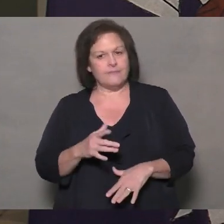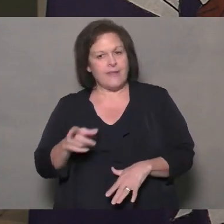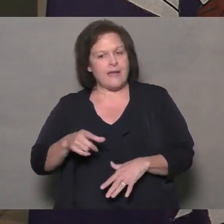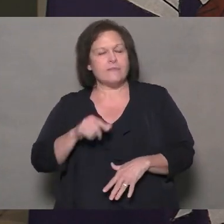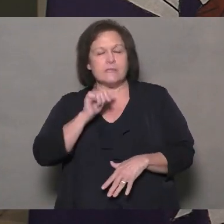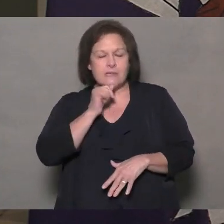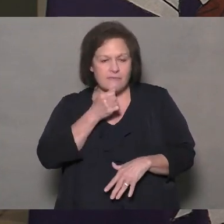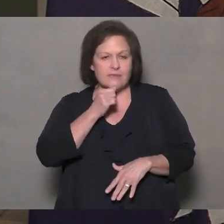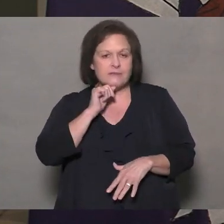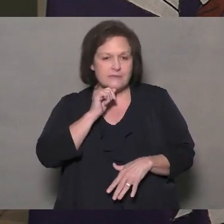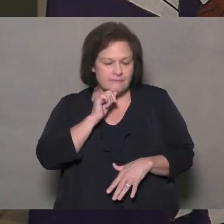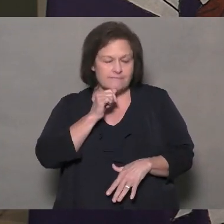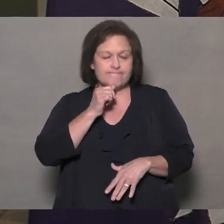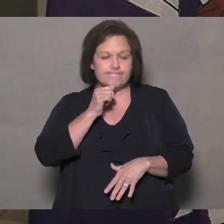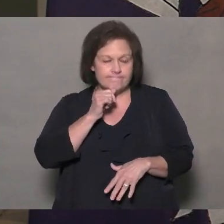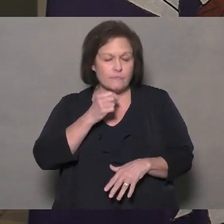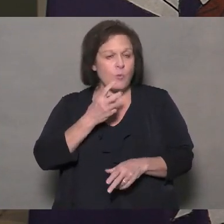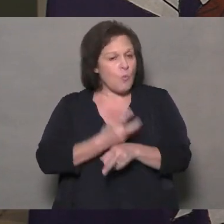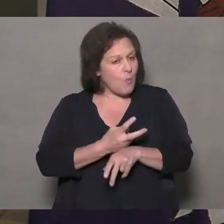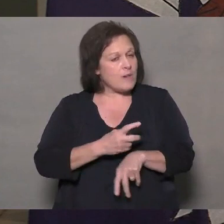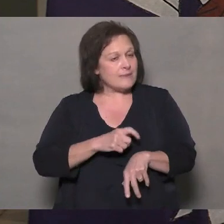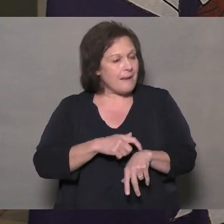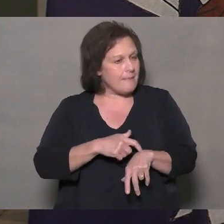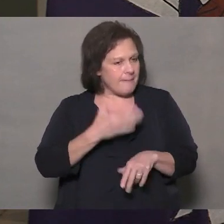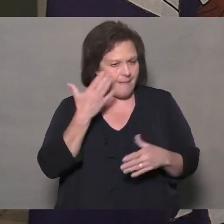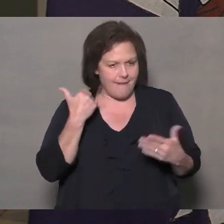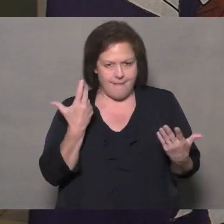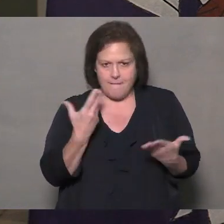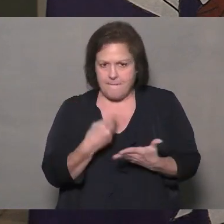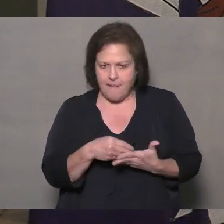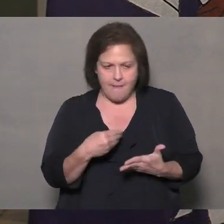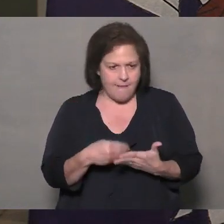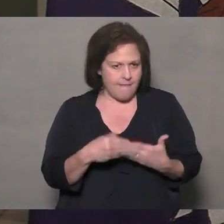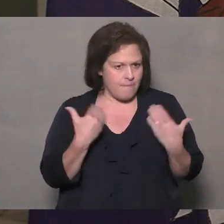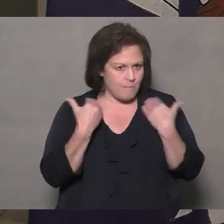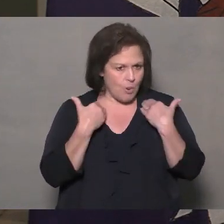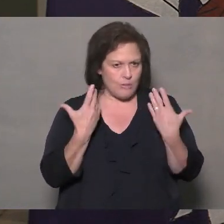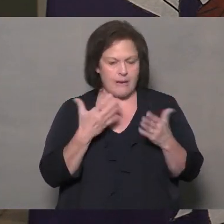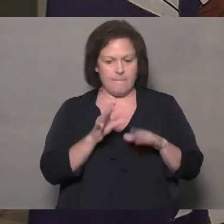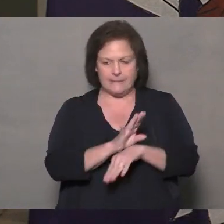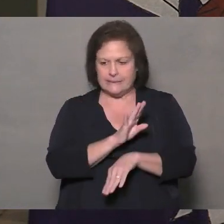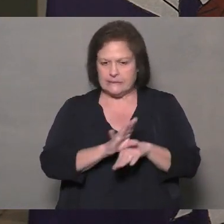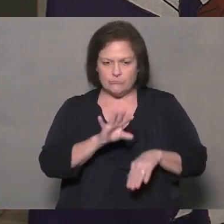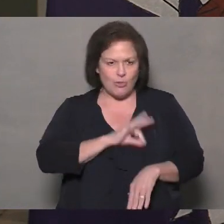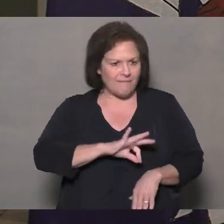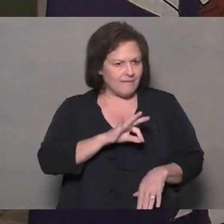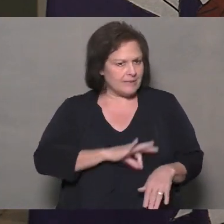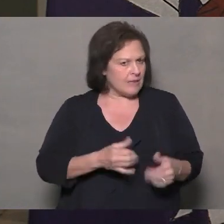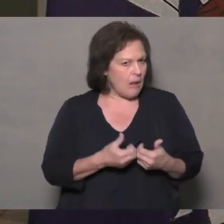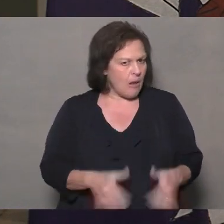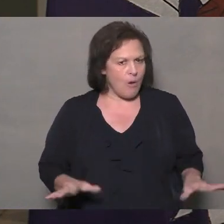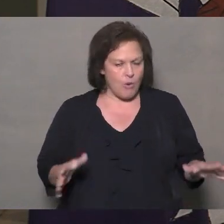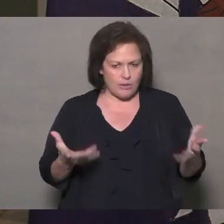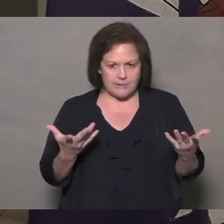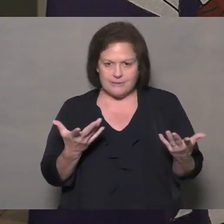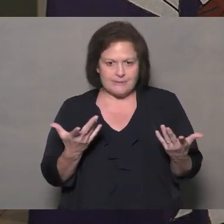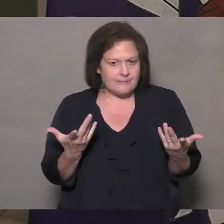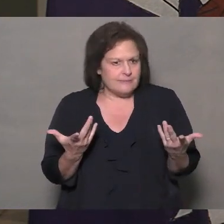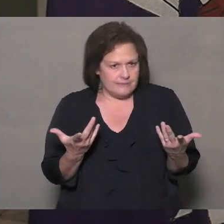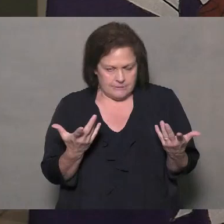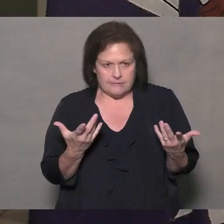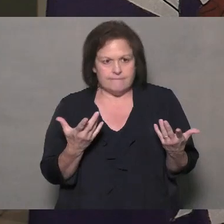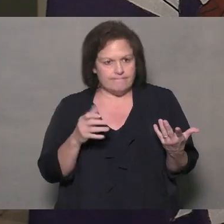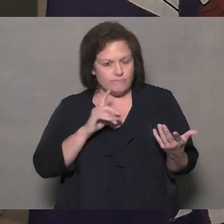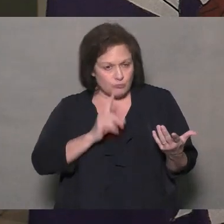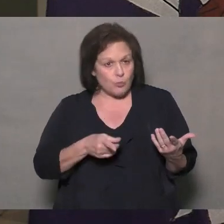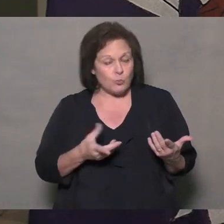suffered hardships, lost income, and business profits. There's no doubt about it.